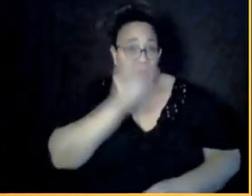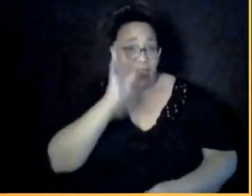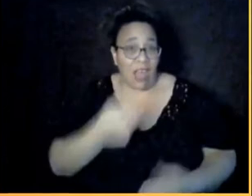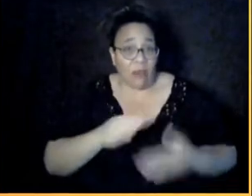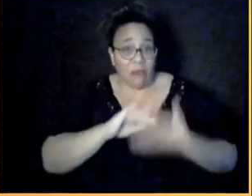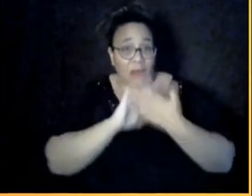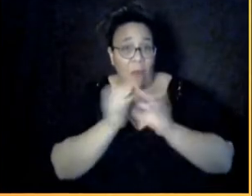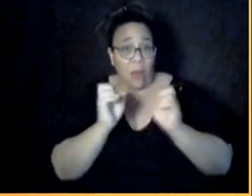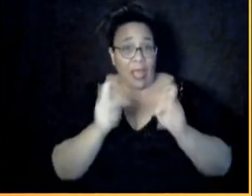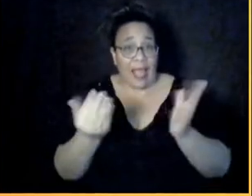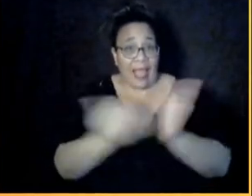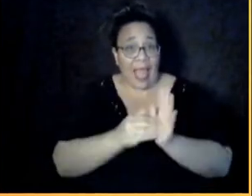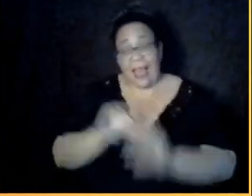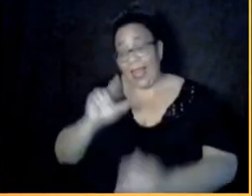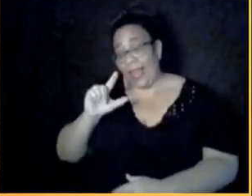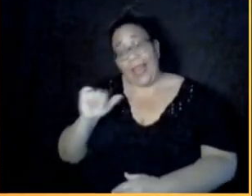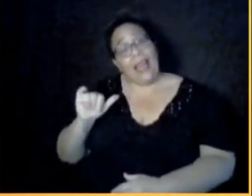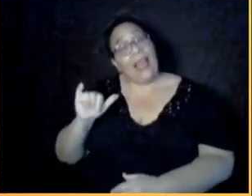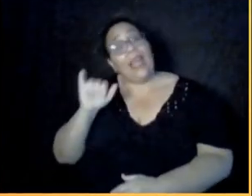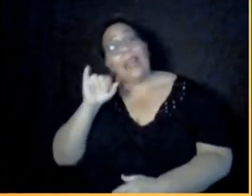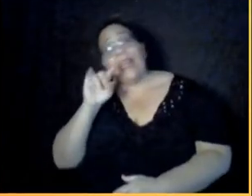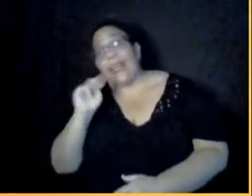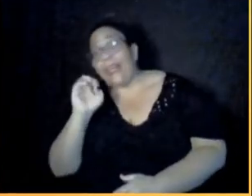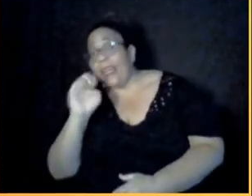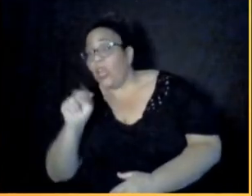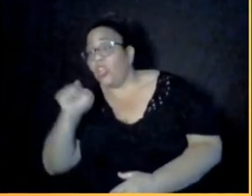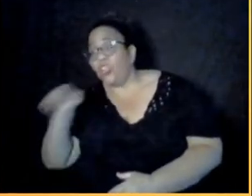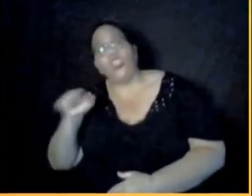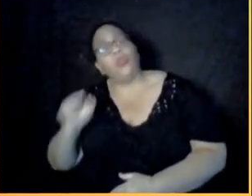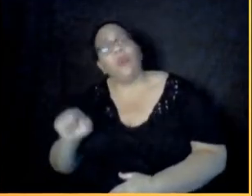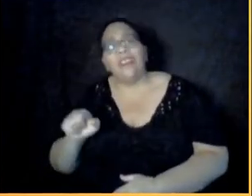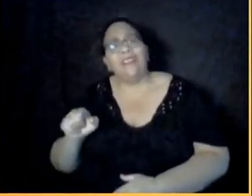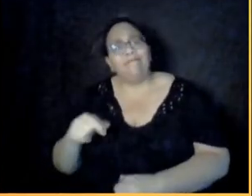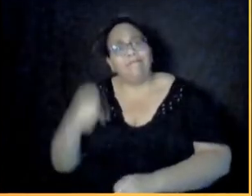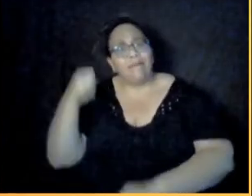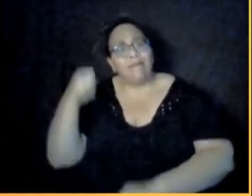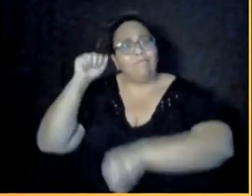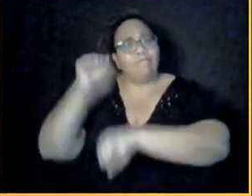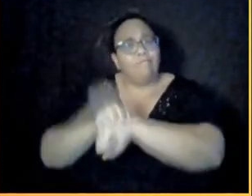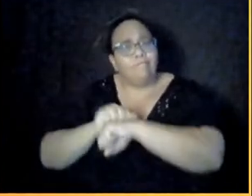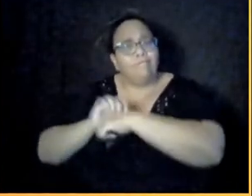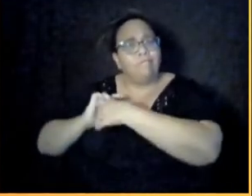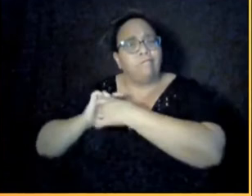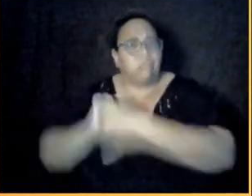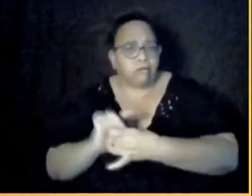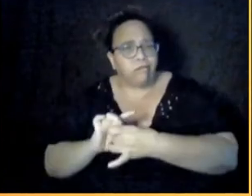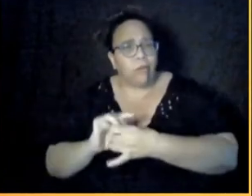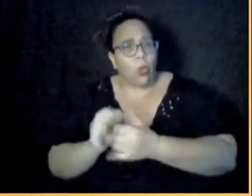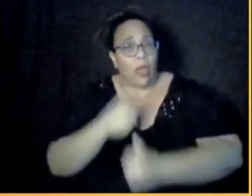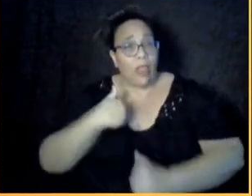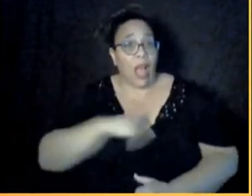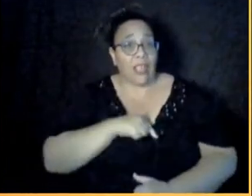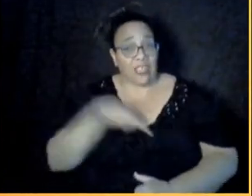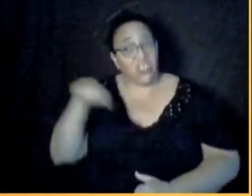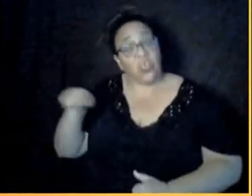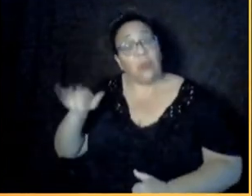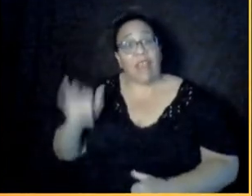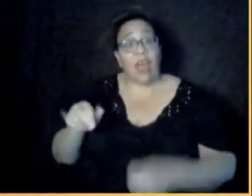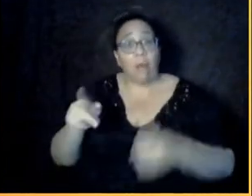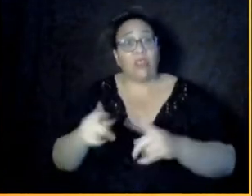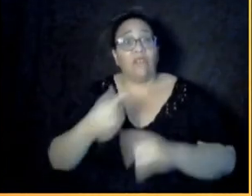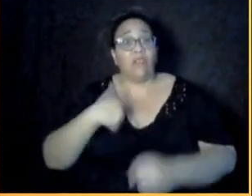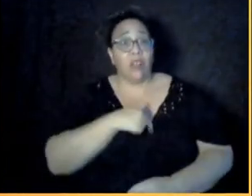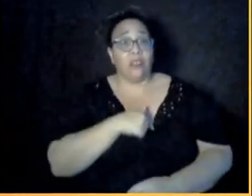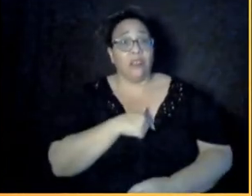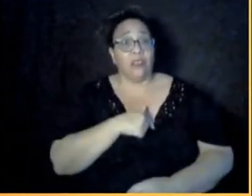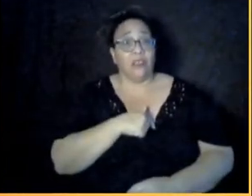Layleen was like the rock that usually, you know, you always have a rock in the family that keeps the family pieced together, and she was that rock for us,